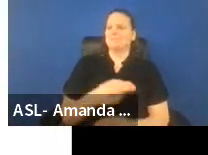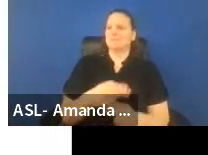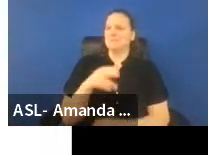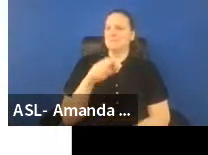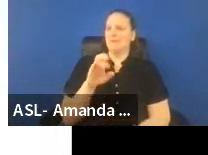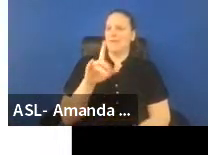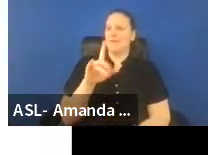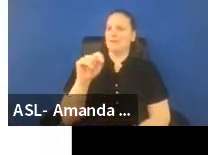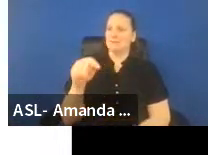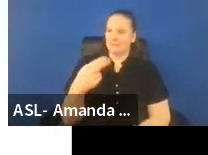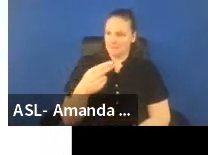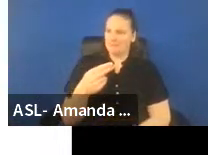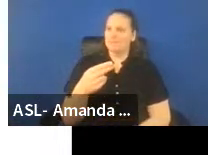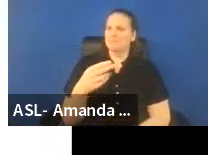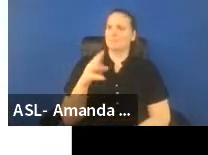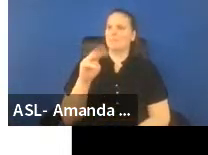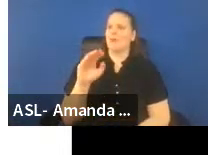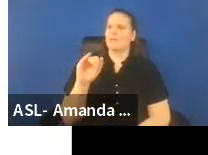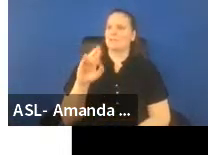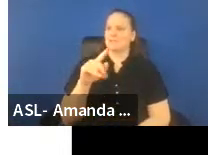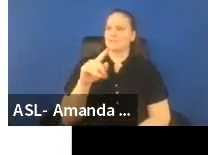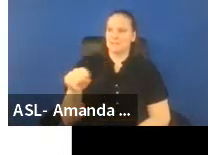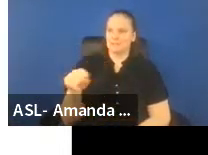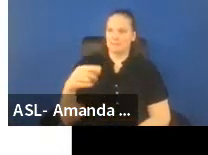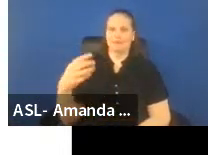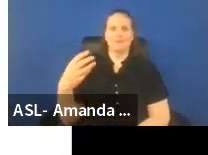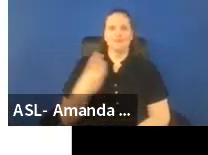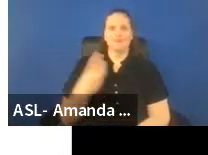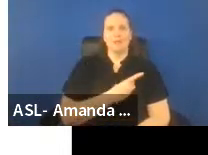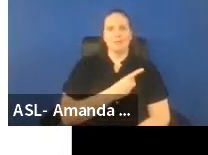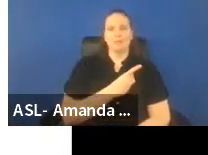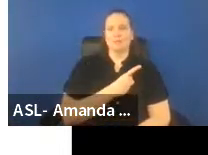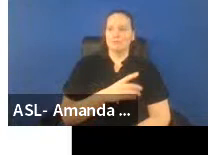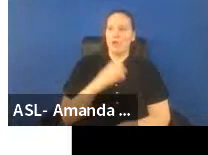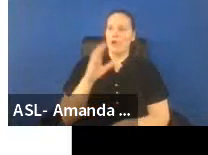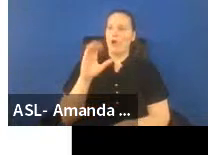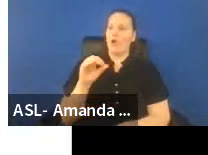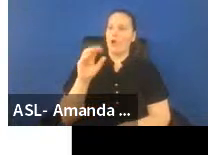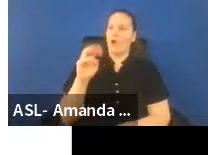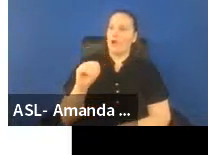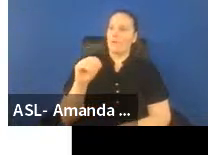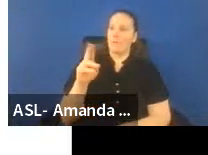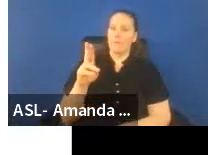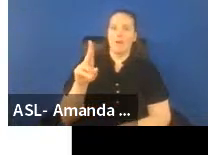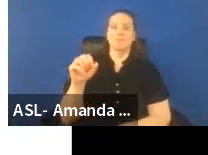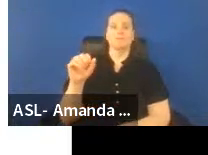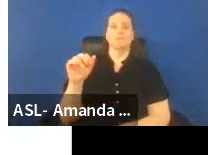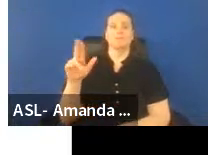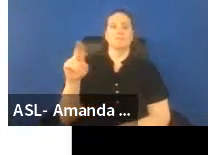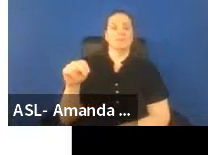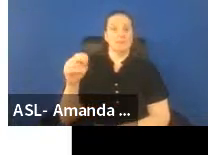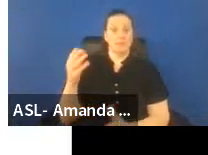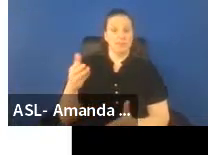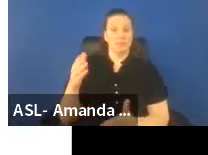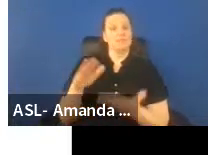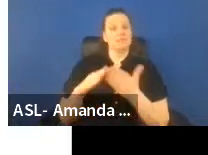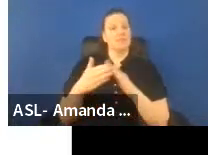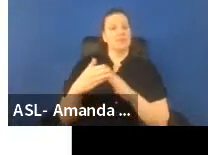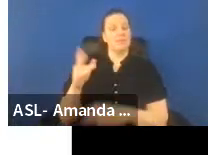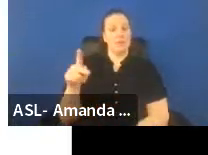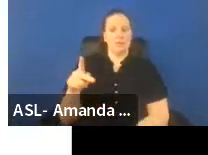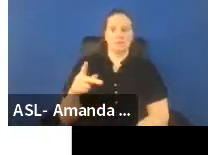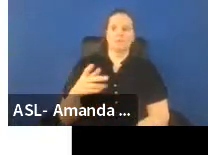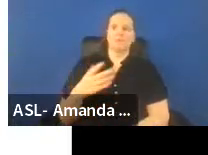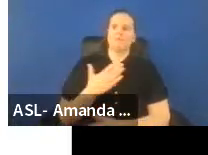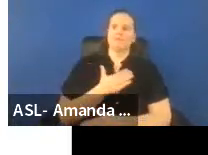deputy ombudsman for the city of Portland. I feel very grateful to be here to share the space with you today and to give a little bit